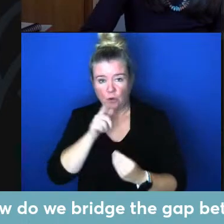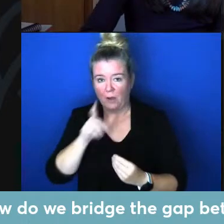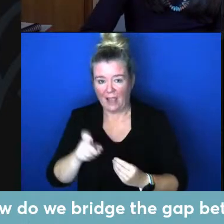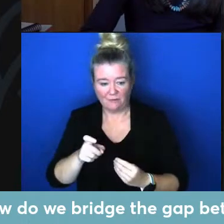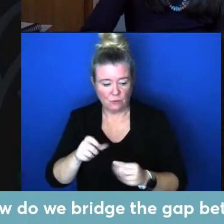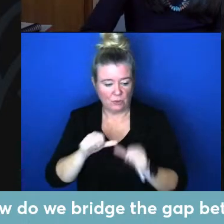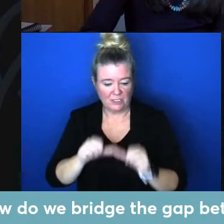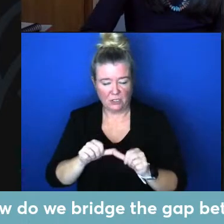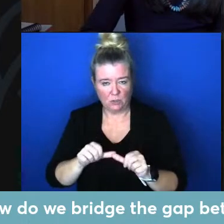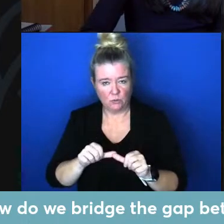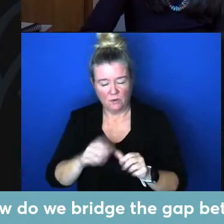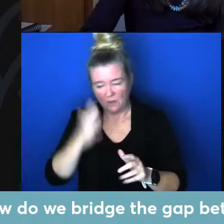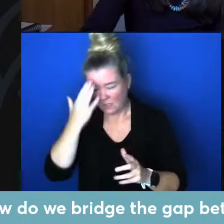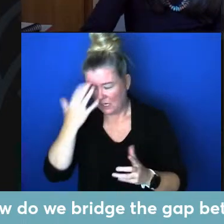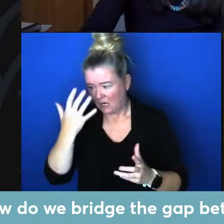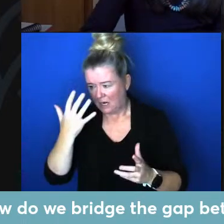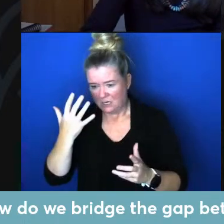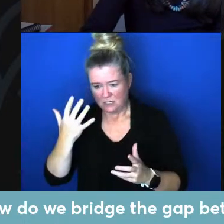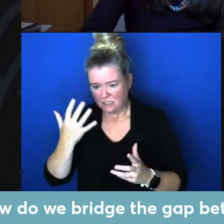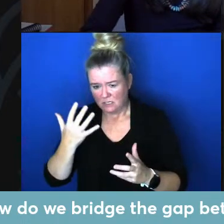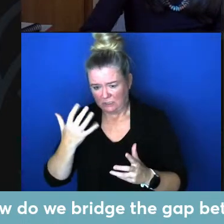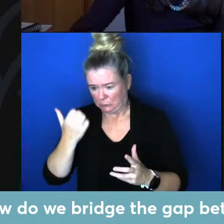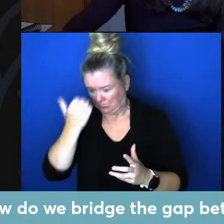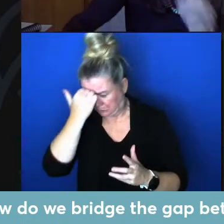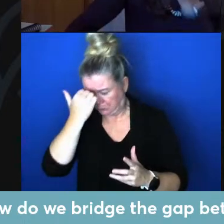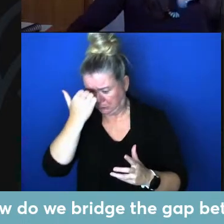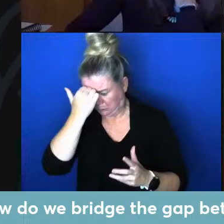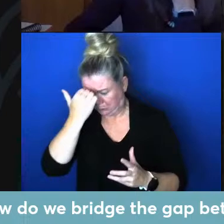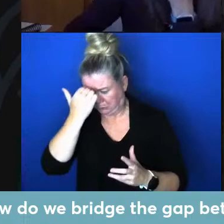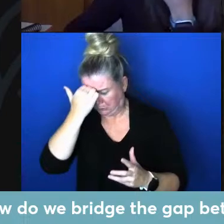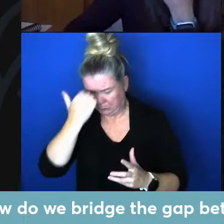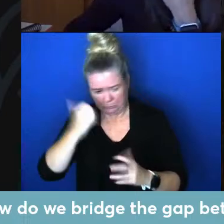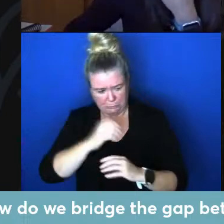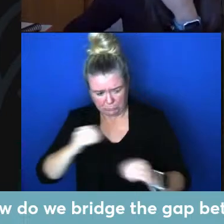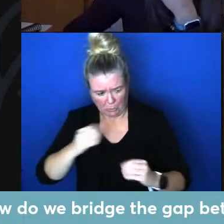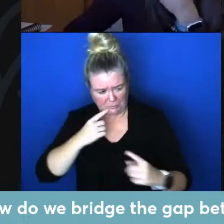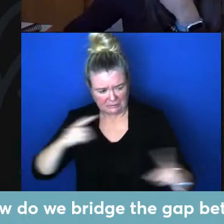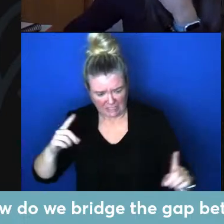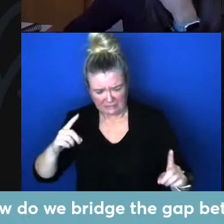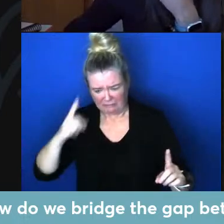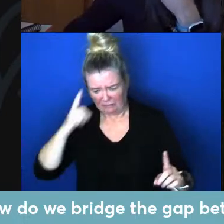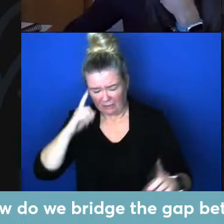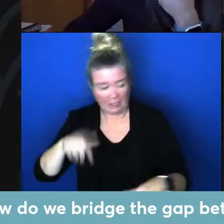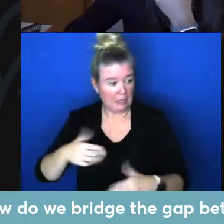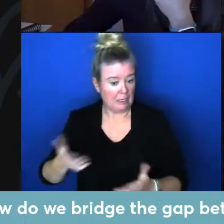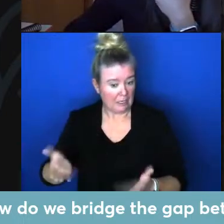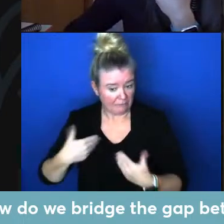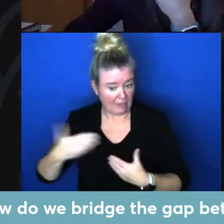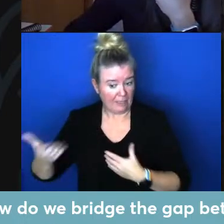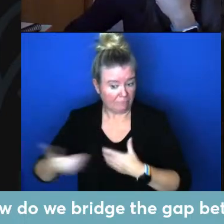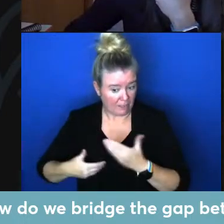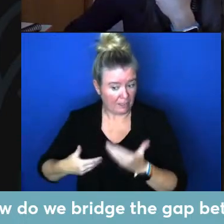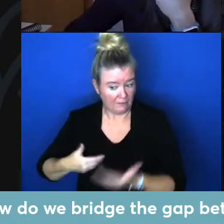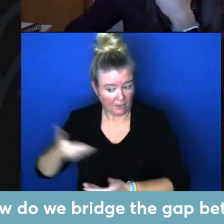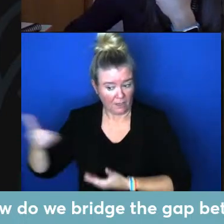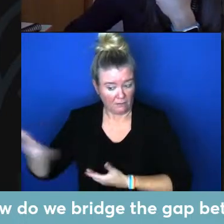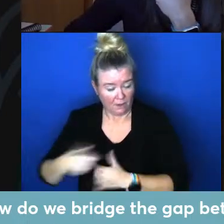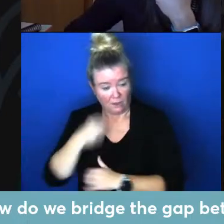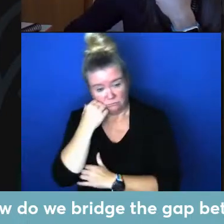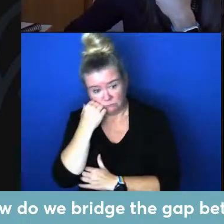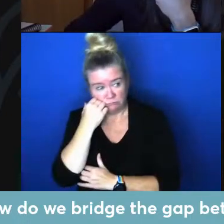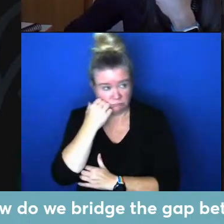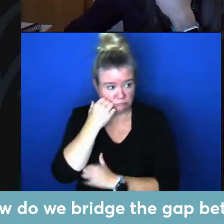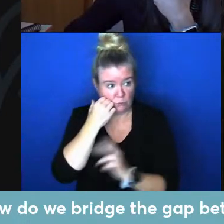keep hitting your head against a brick wall or just throwing your fishing line into the ocean and hope you